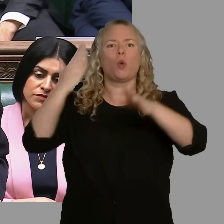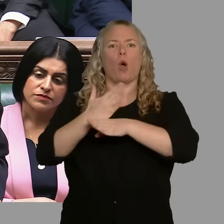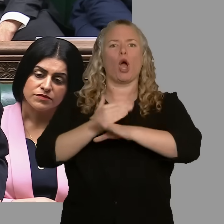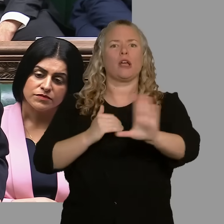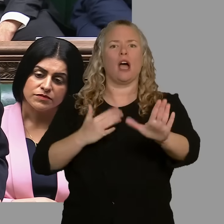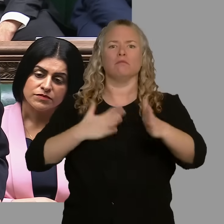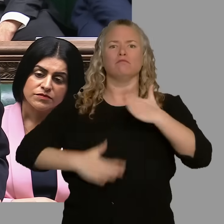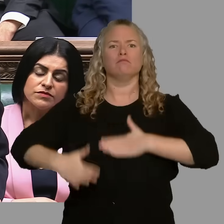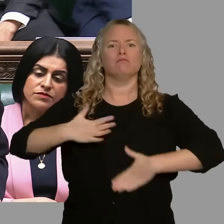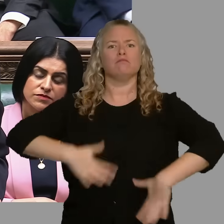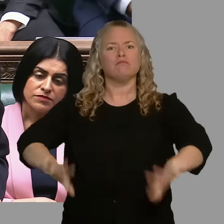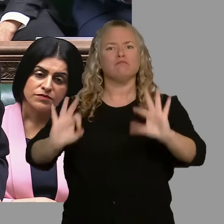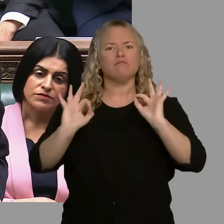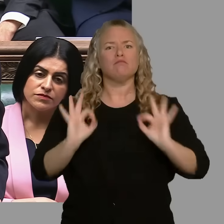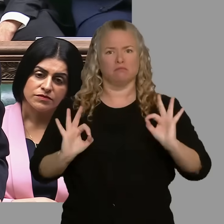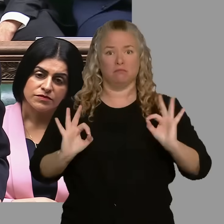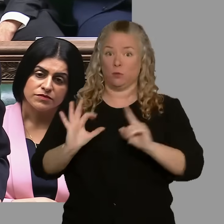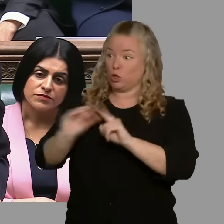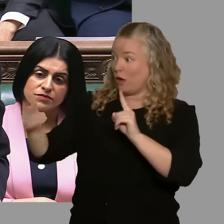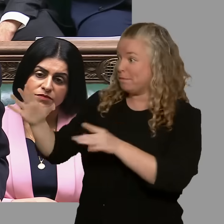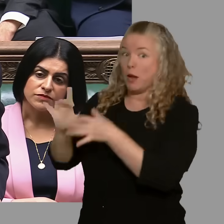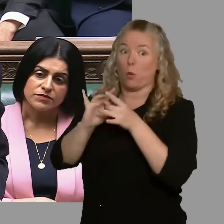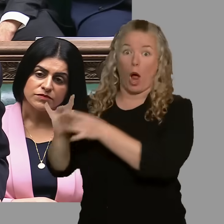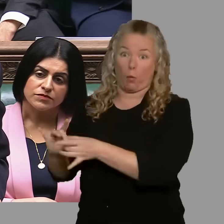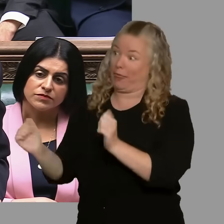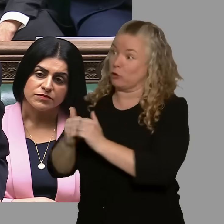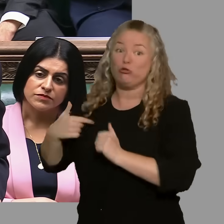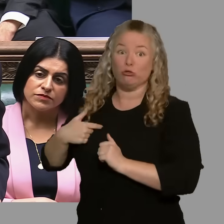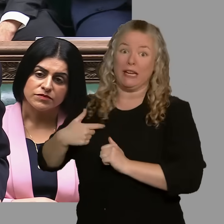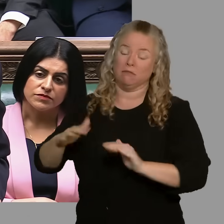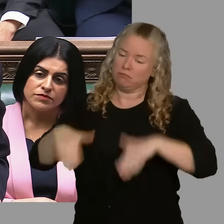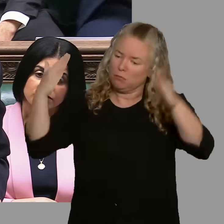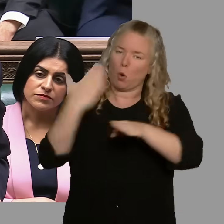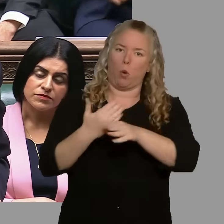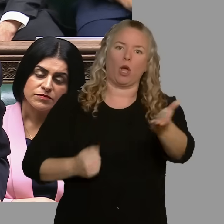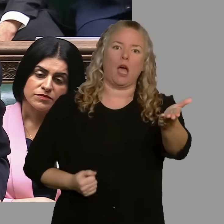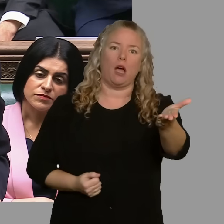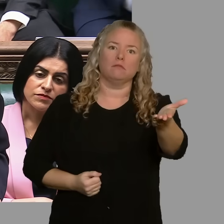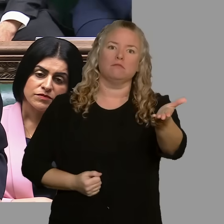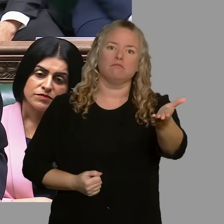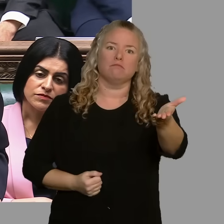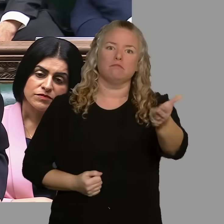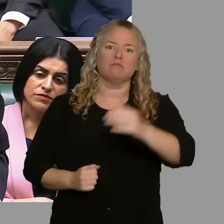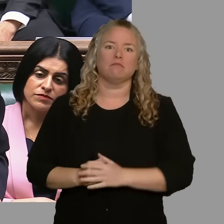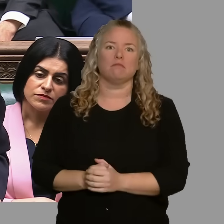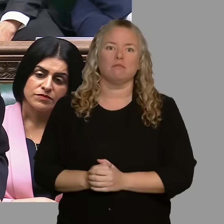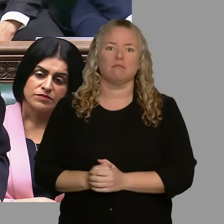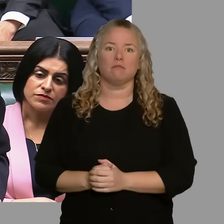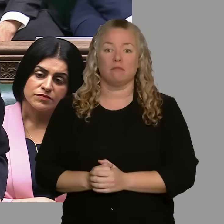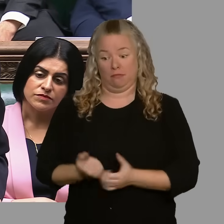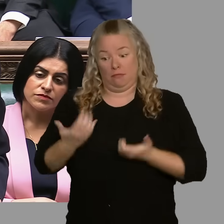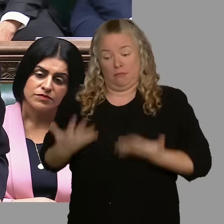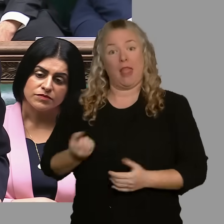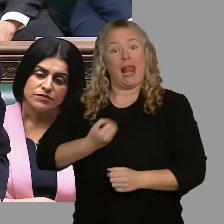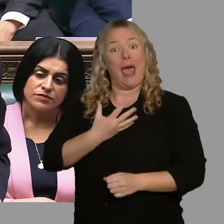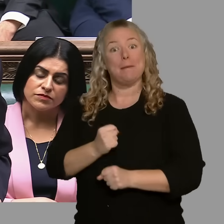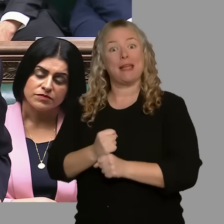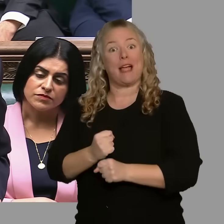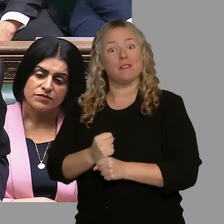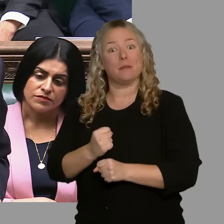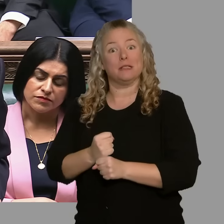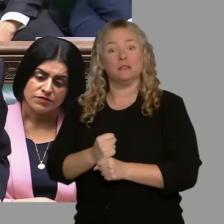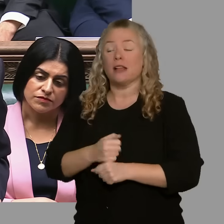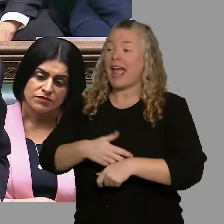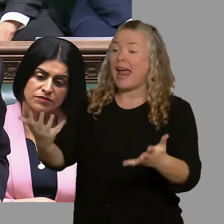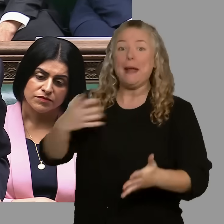special advisor played any role in the provision of evidence. I can't say what the position was of